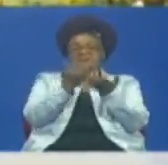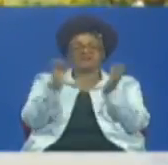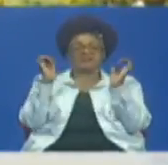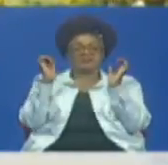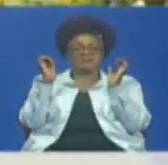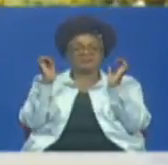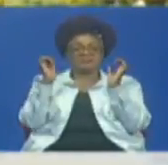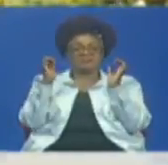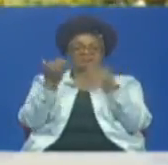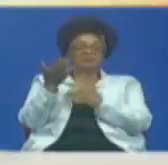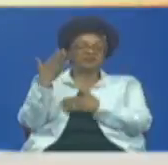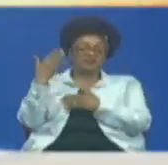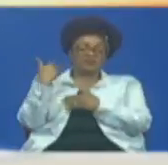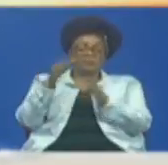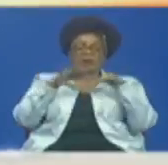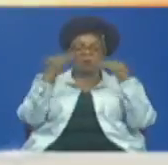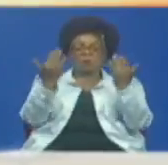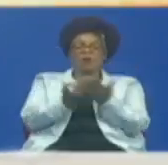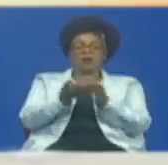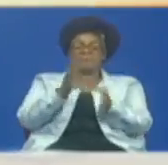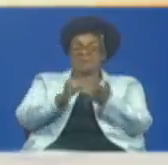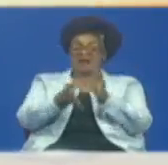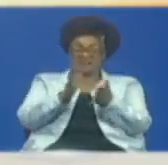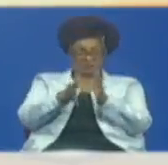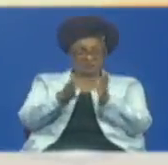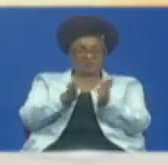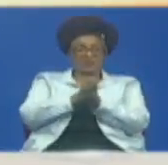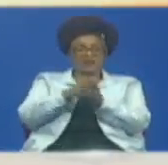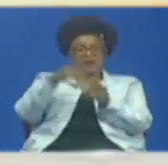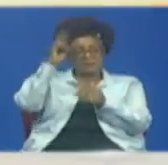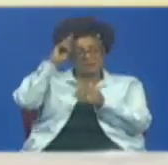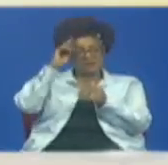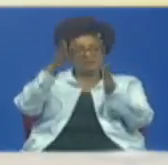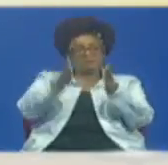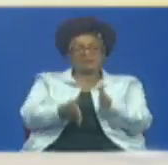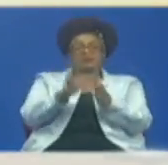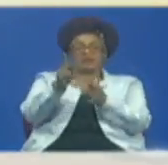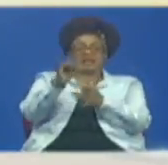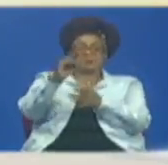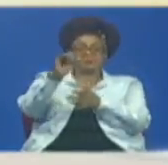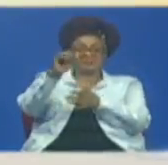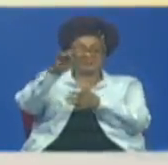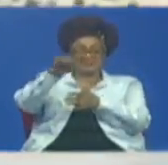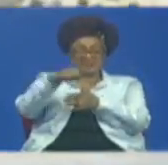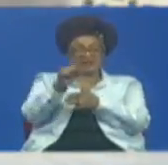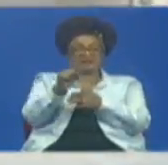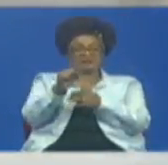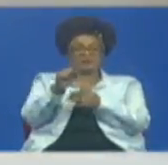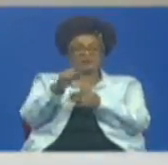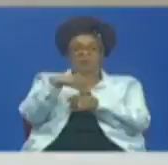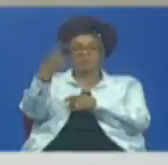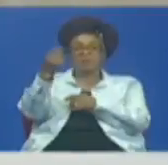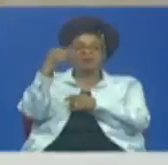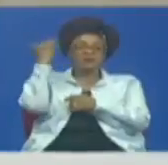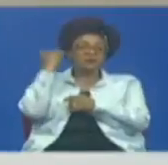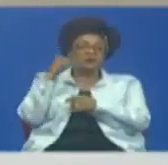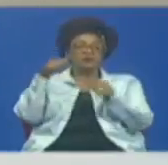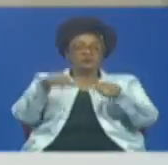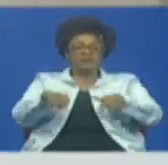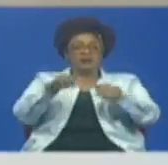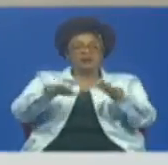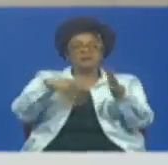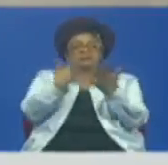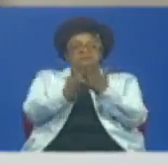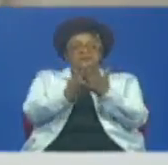Former world marathon record holder and a policeman Wilson Kipsang was in court earlier today, having been arrested